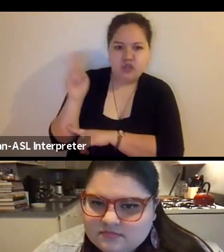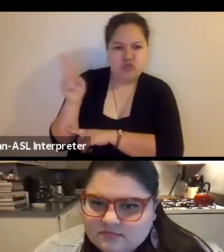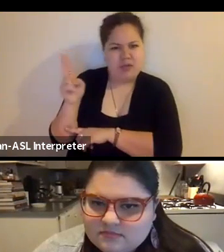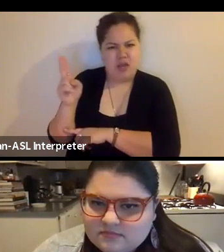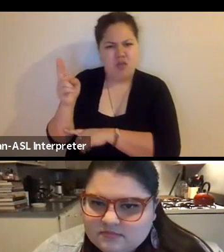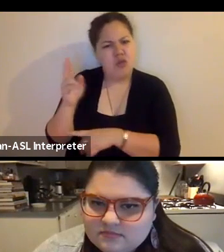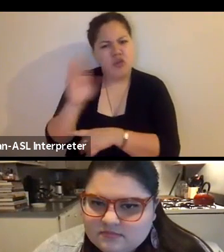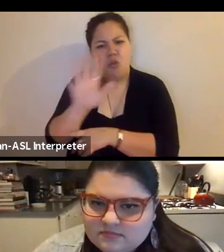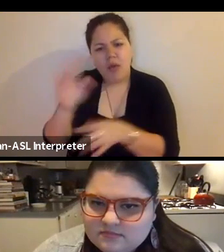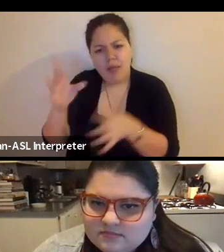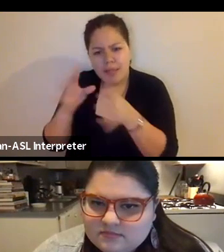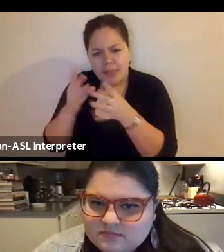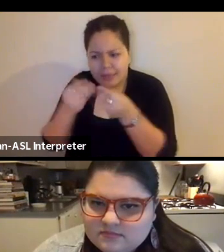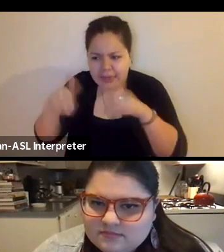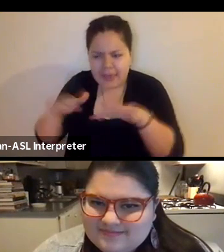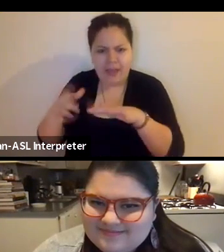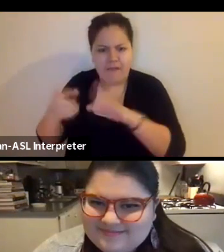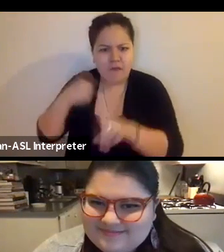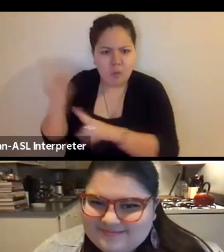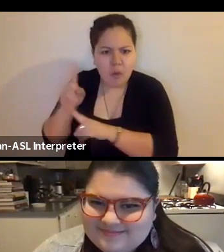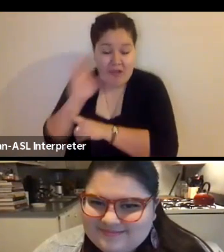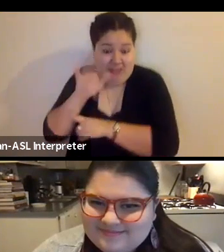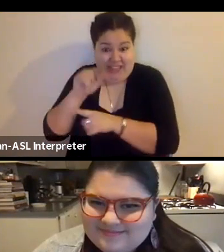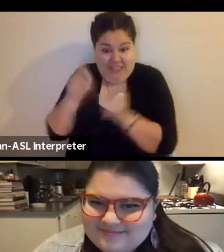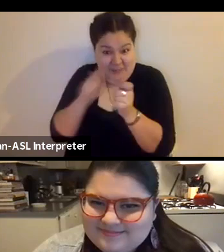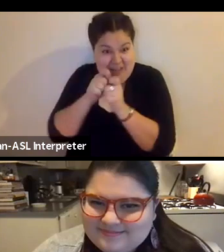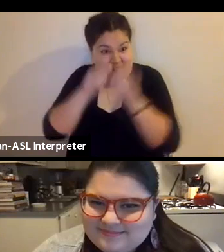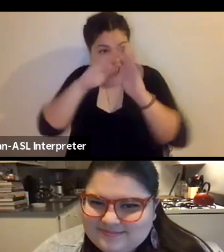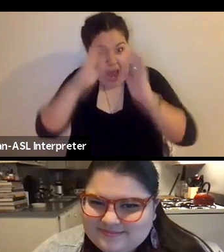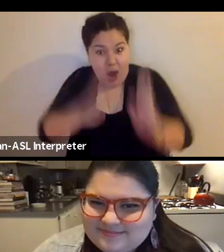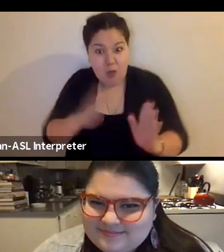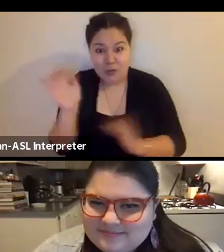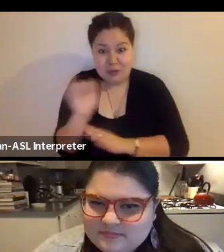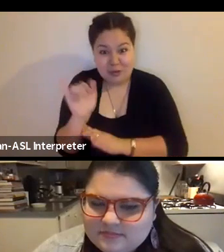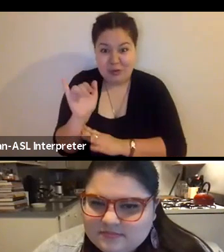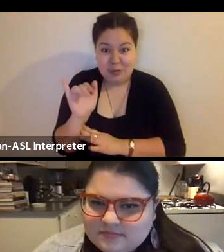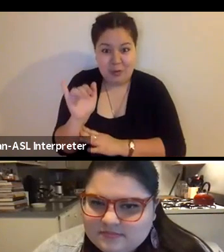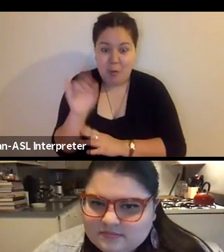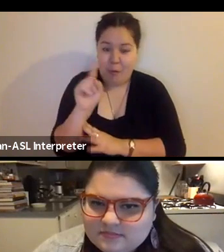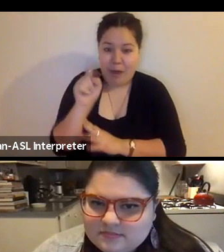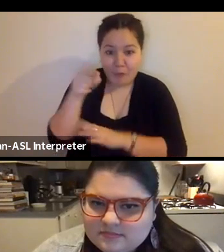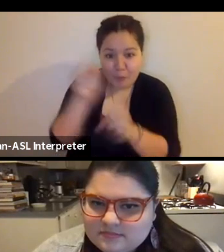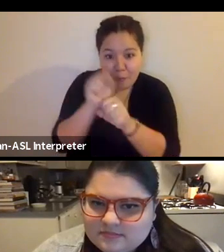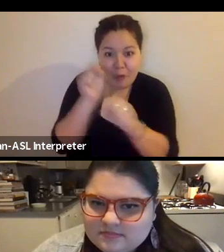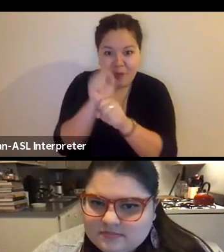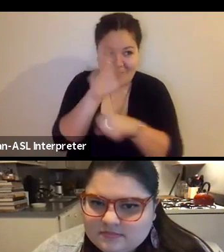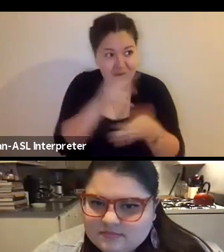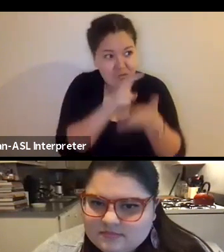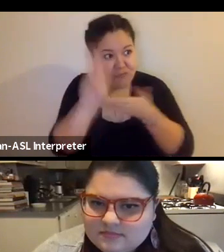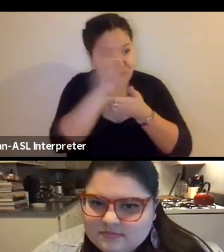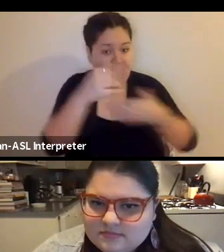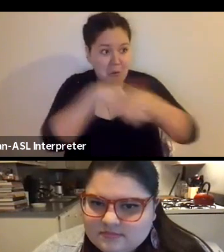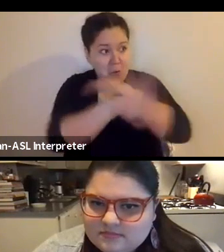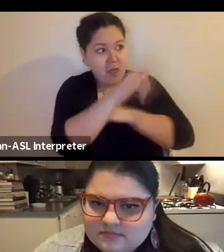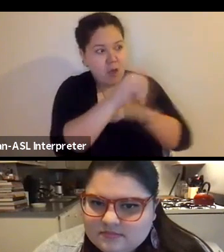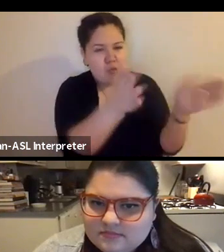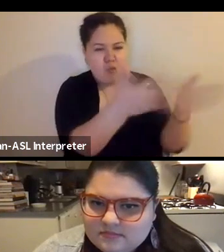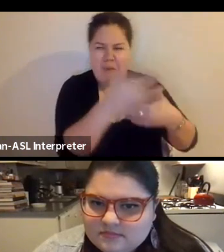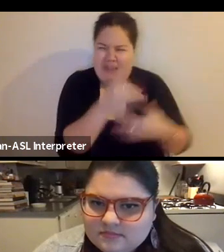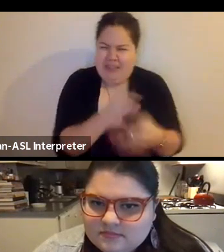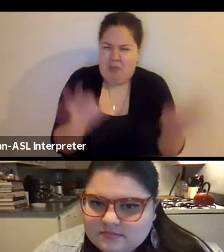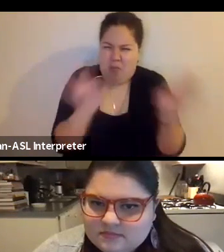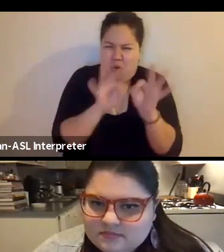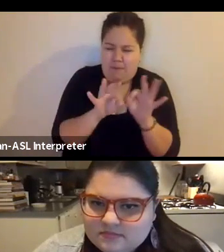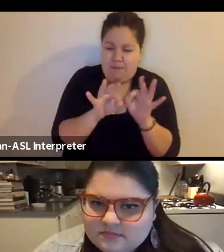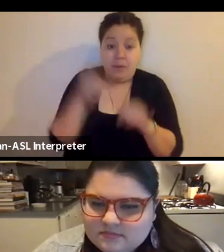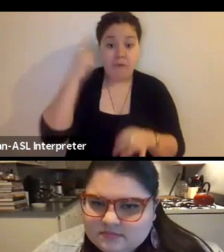specific house even that she's working in. And it makes me think about, like, even in my